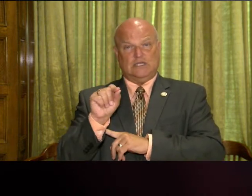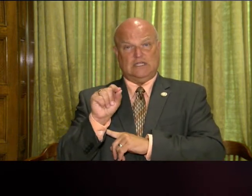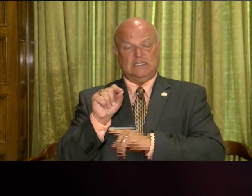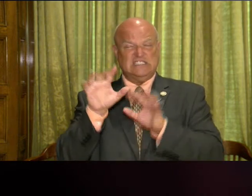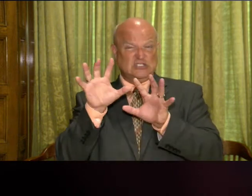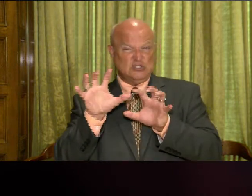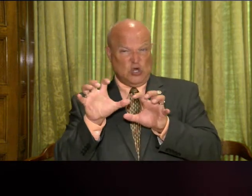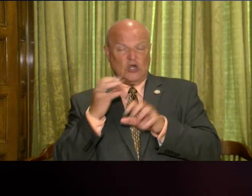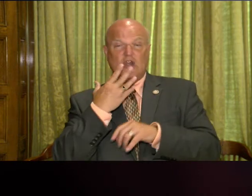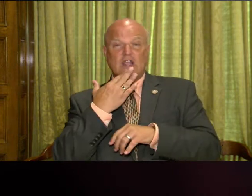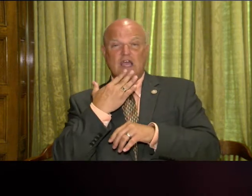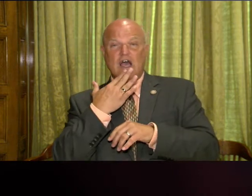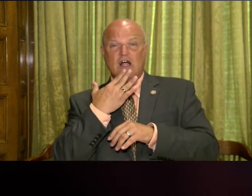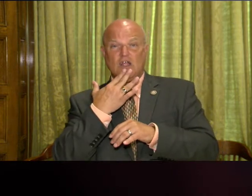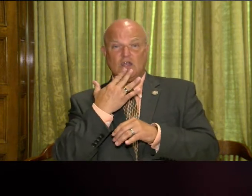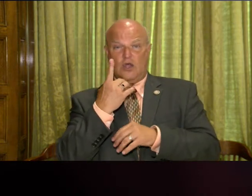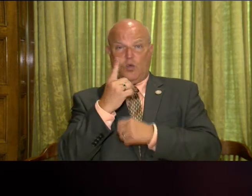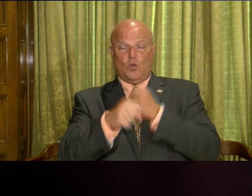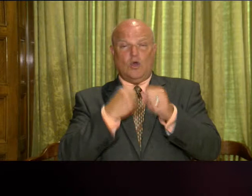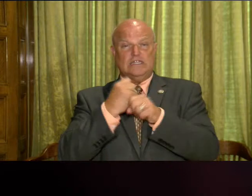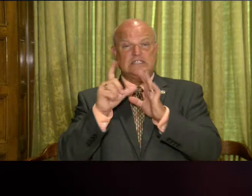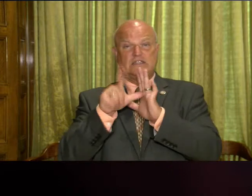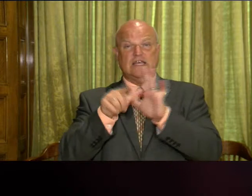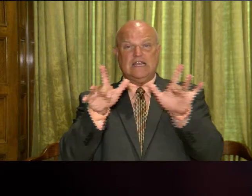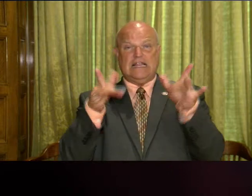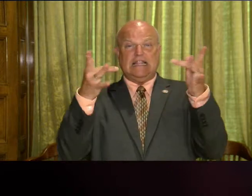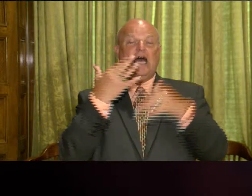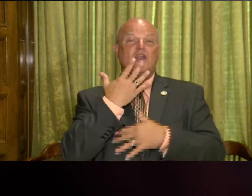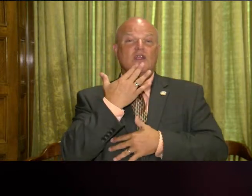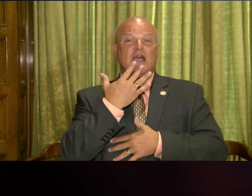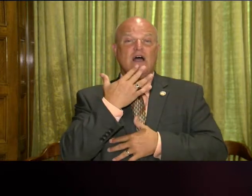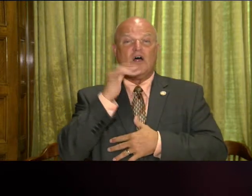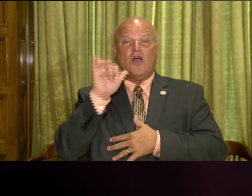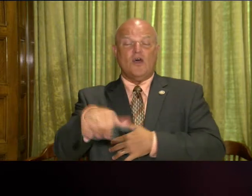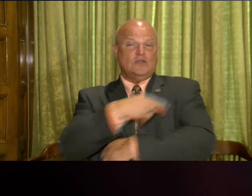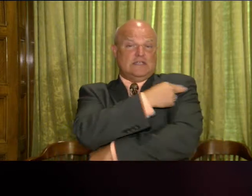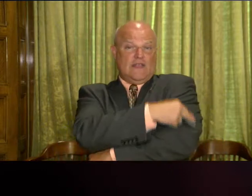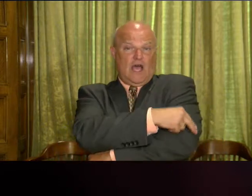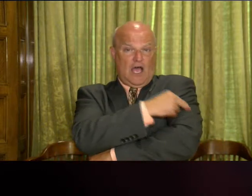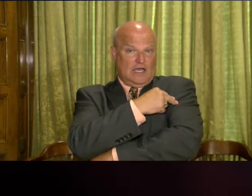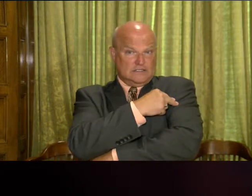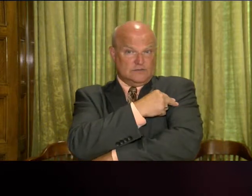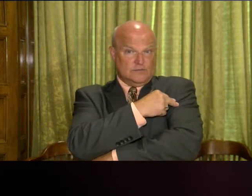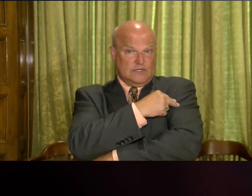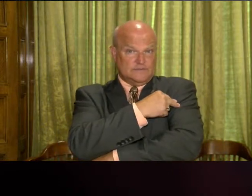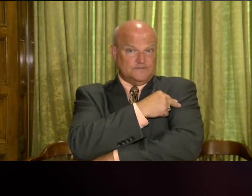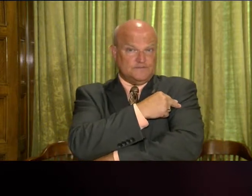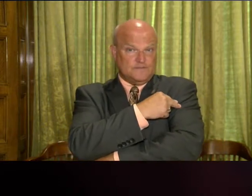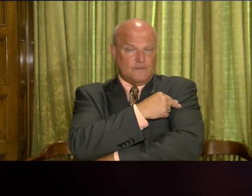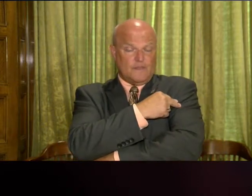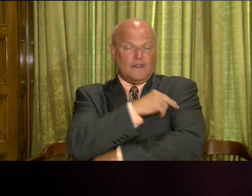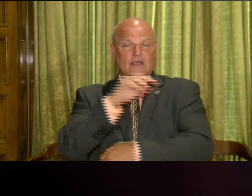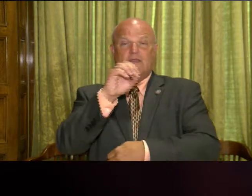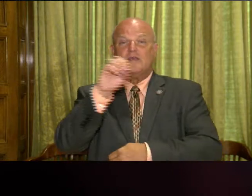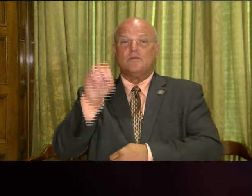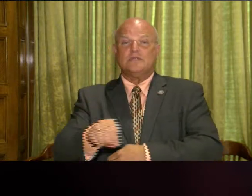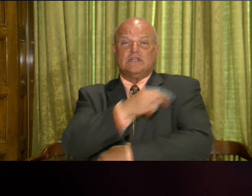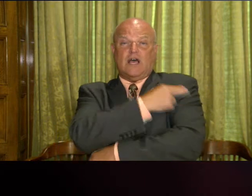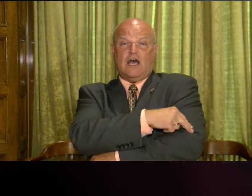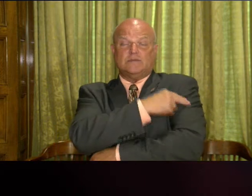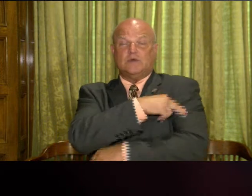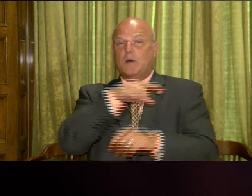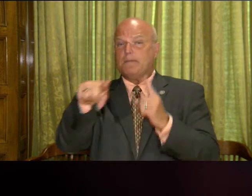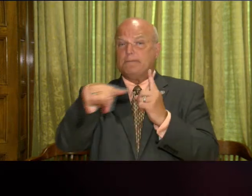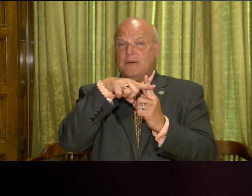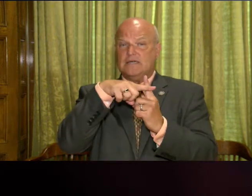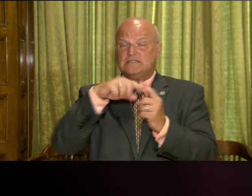color, and this is a year later in the lighter color. So those that are hospitalized, the percent hospitalizations positive